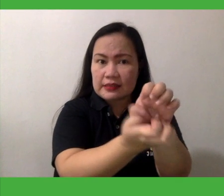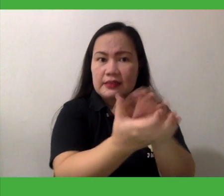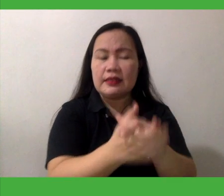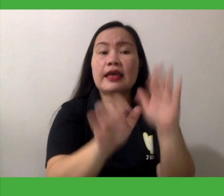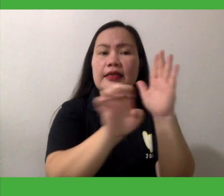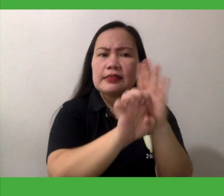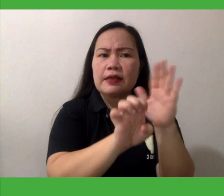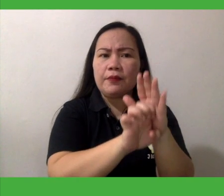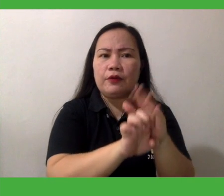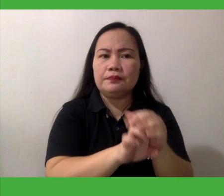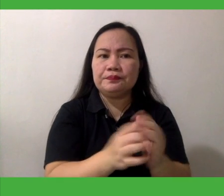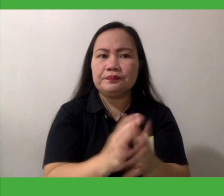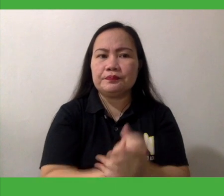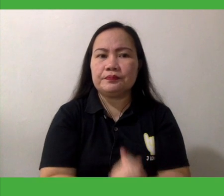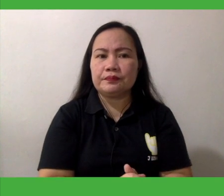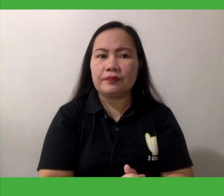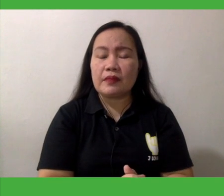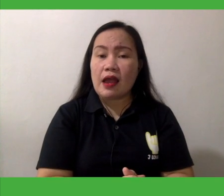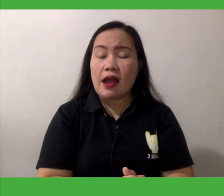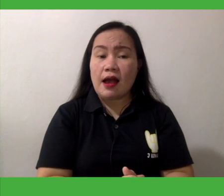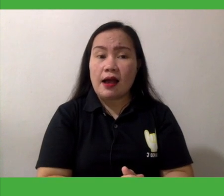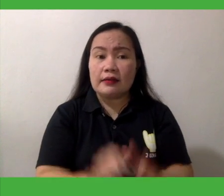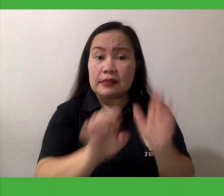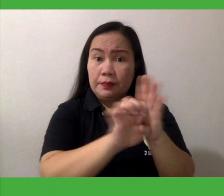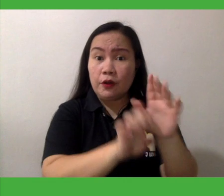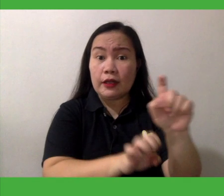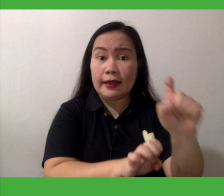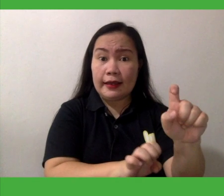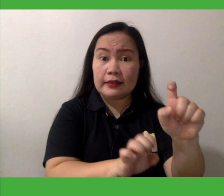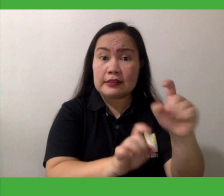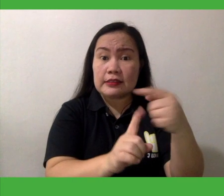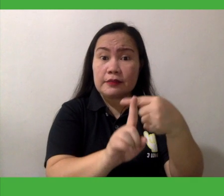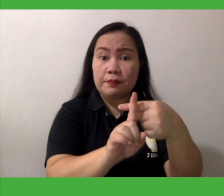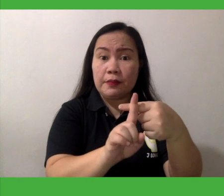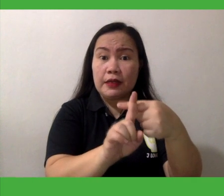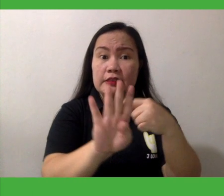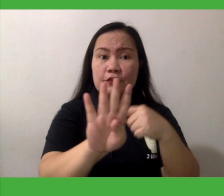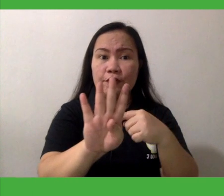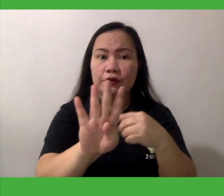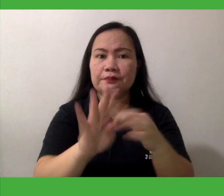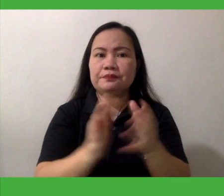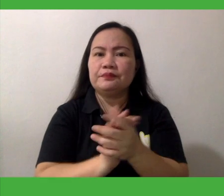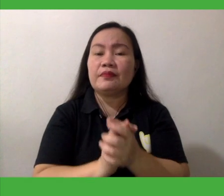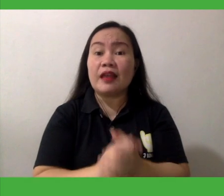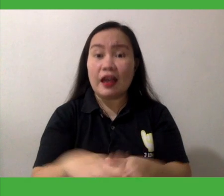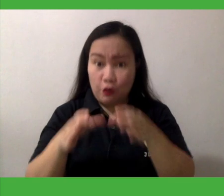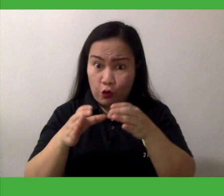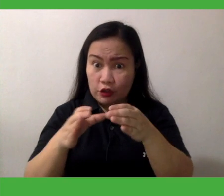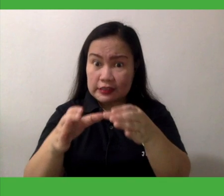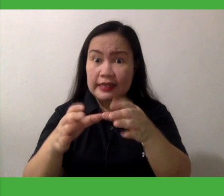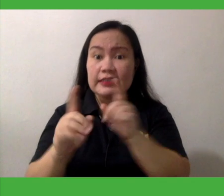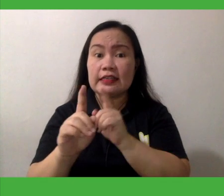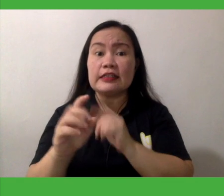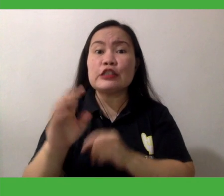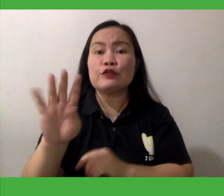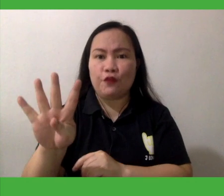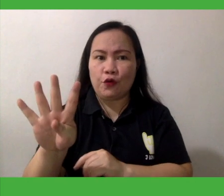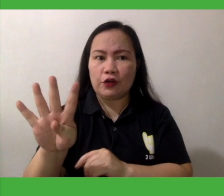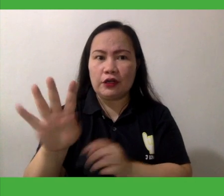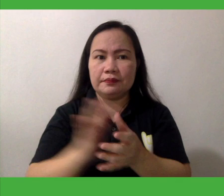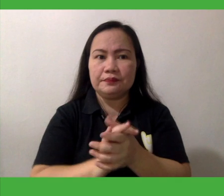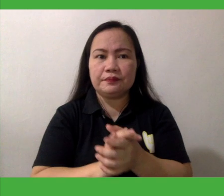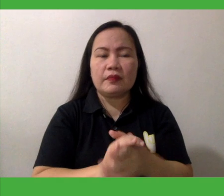value. Okay, so let's have an example. So, I have x plus 4. So, the constant here is